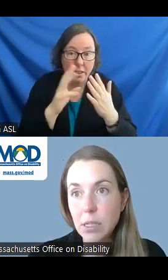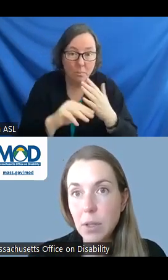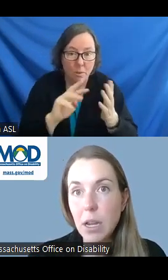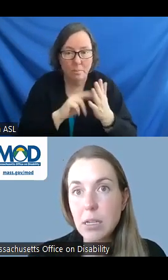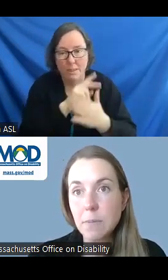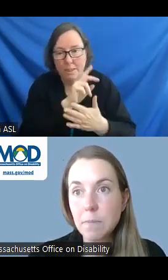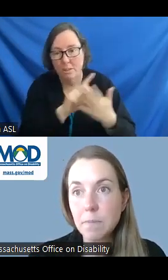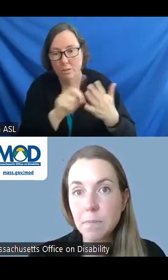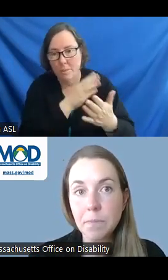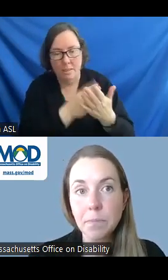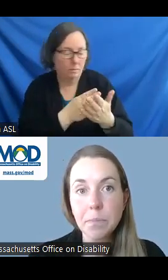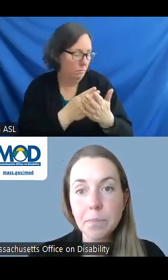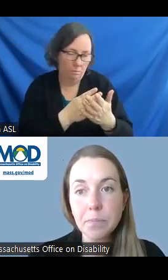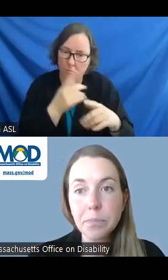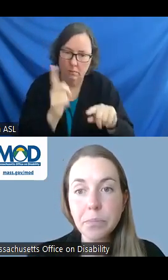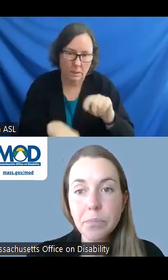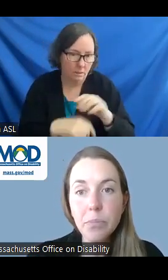people with disabilities.